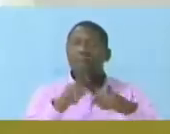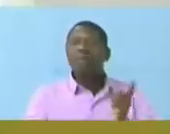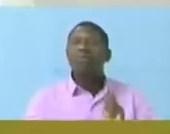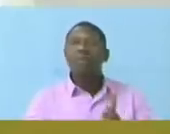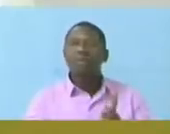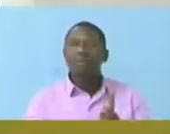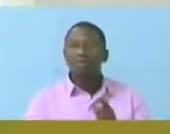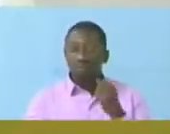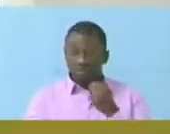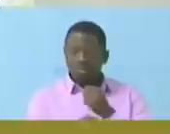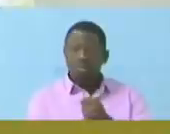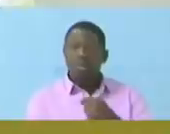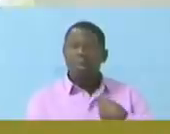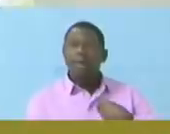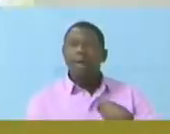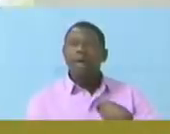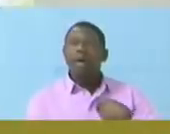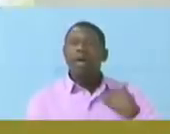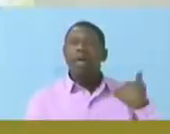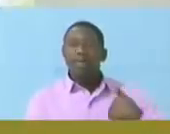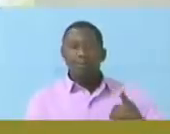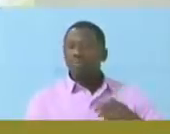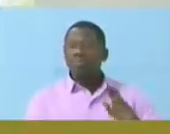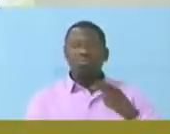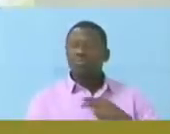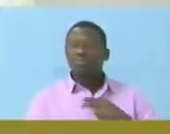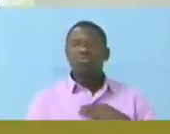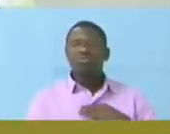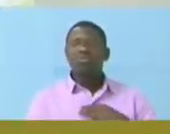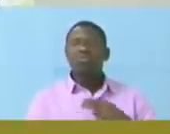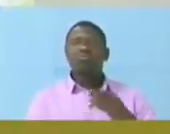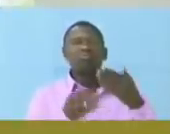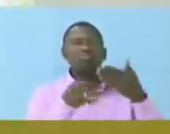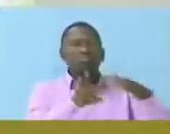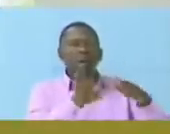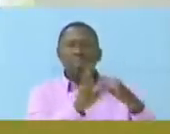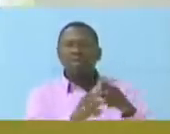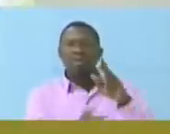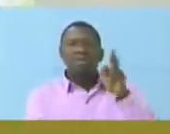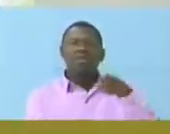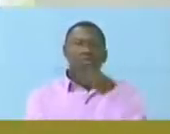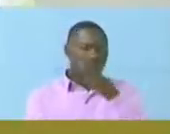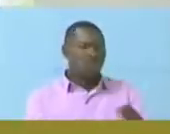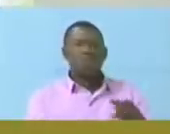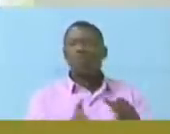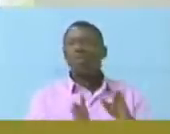make sure that my people are not unlawfully terminated.